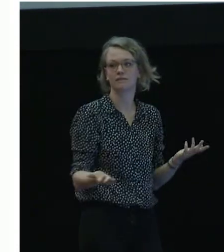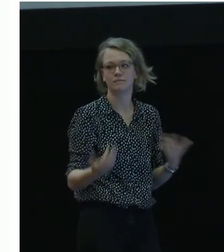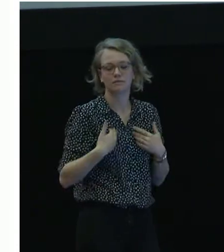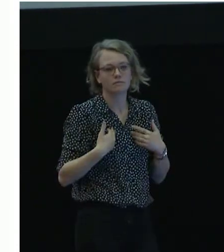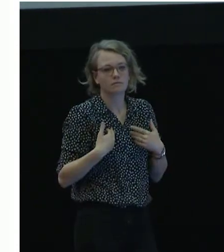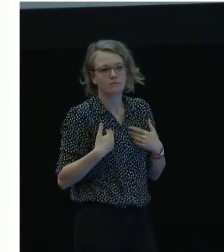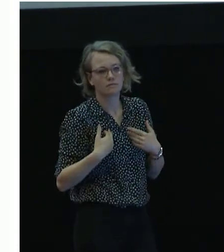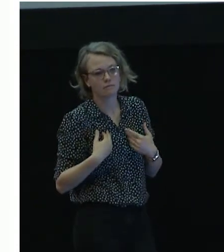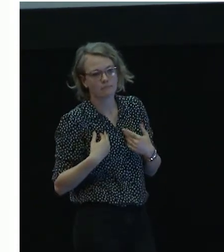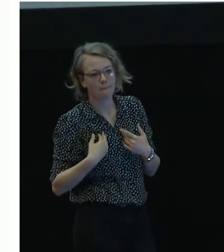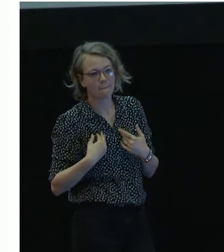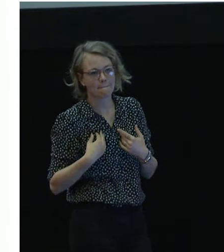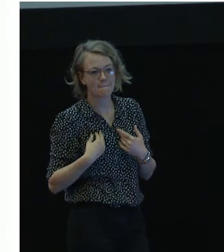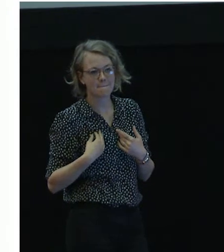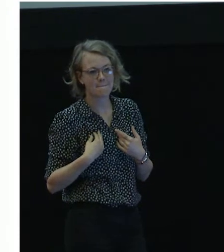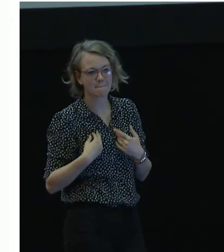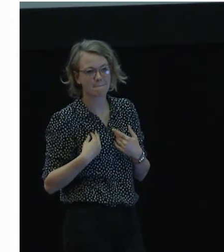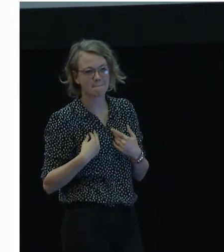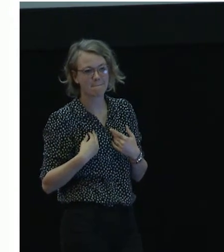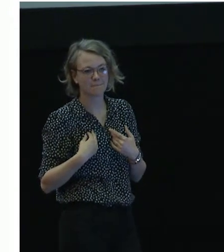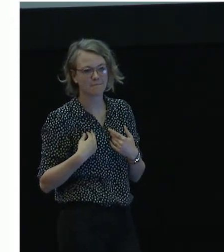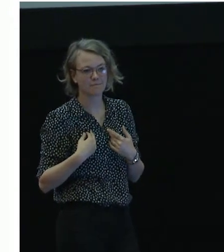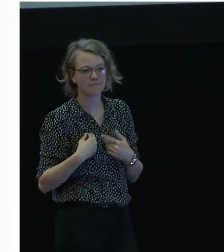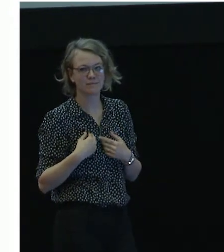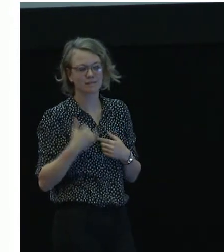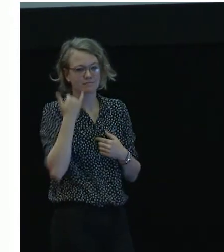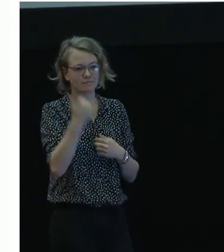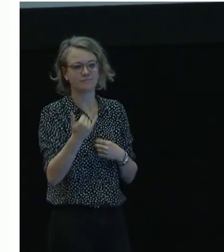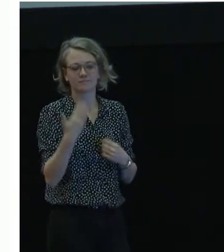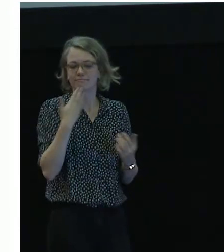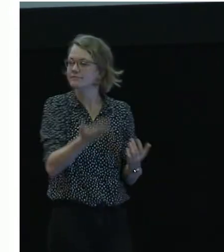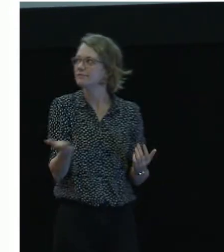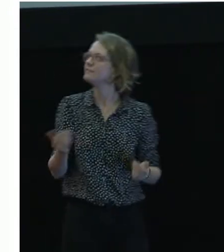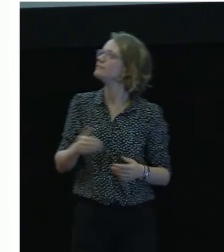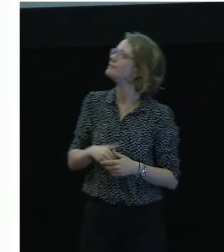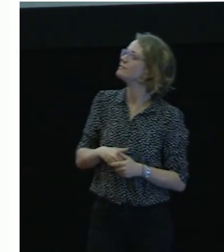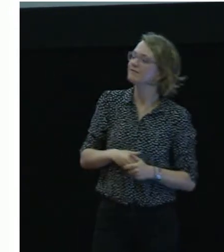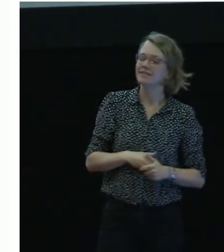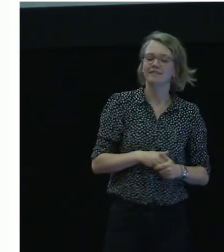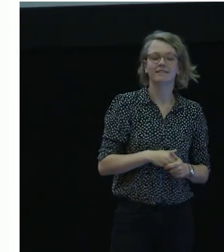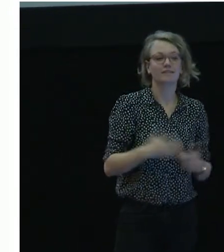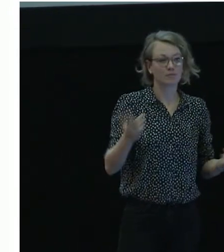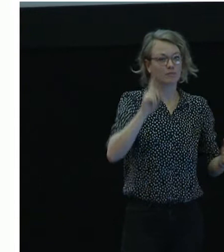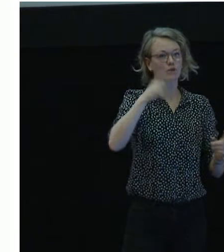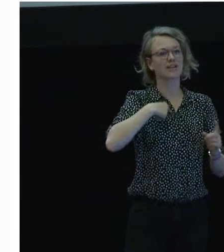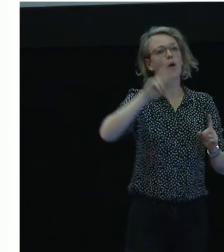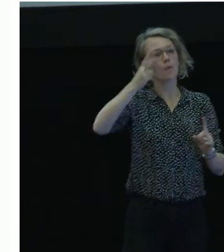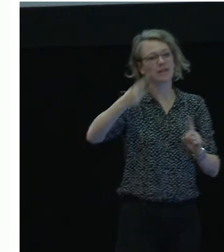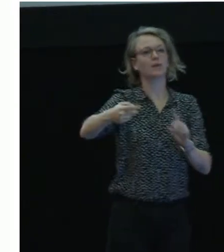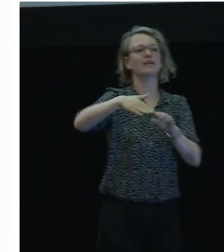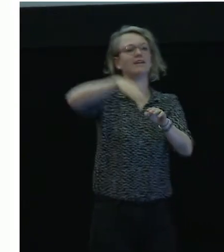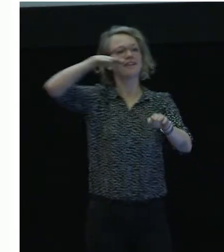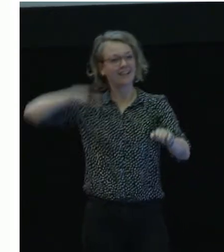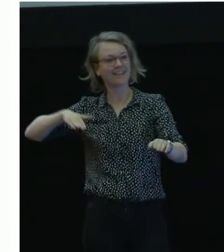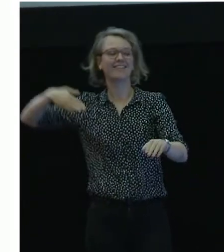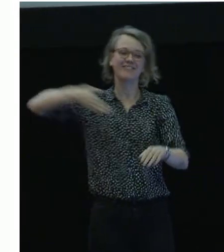right? But when you want to reply to that answer, when you want to get back in touch, you still have to phone.